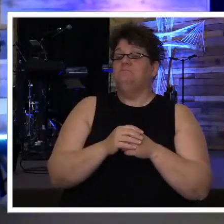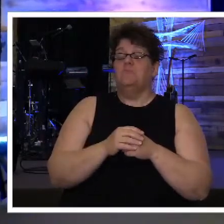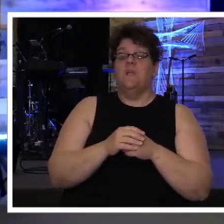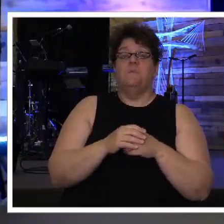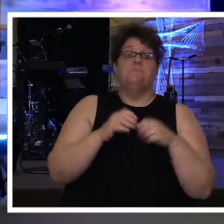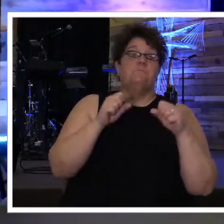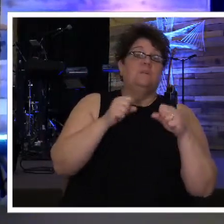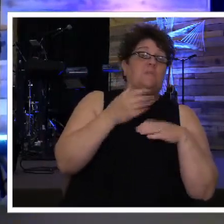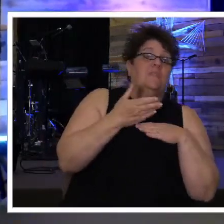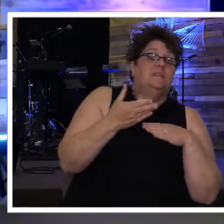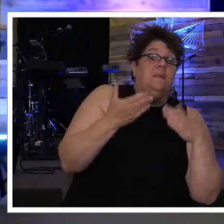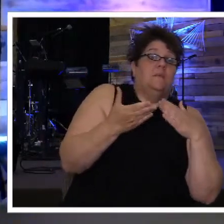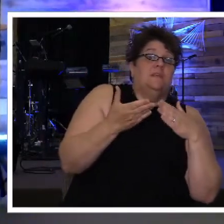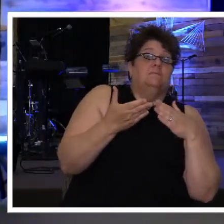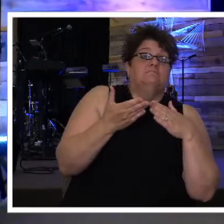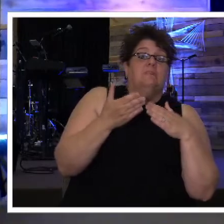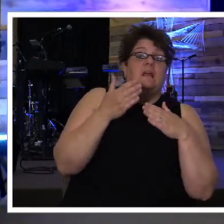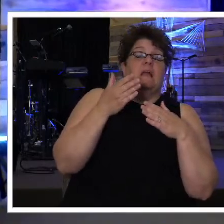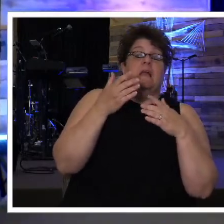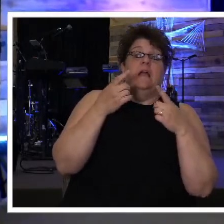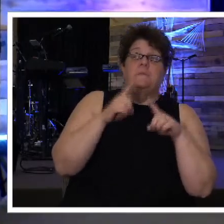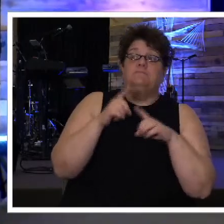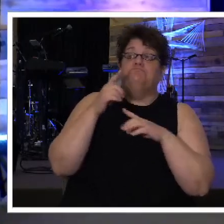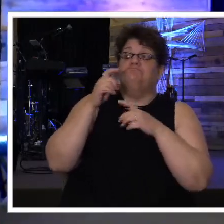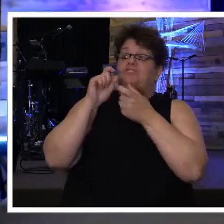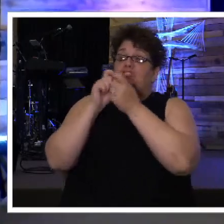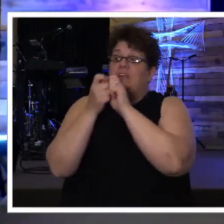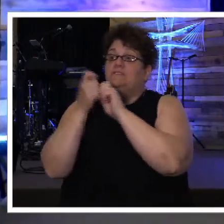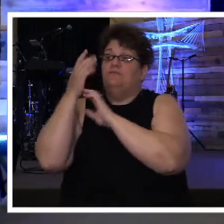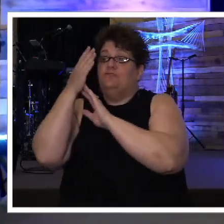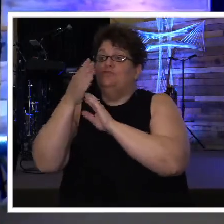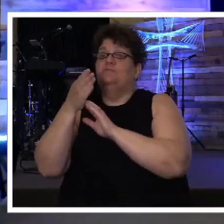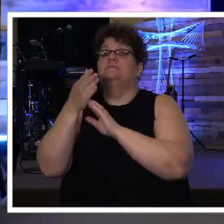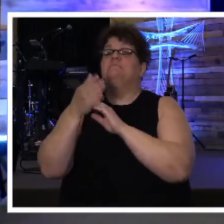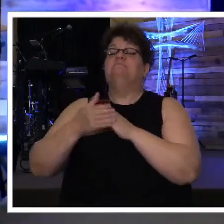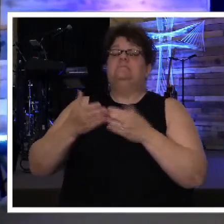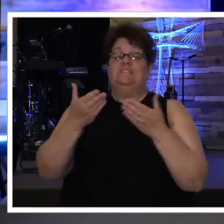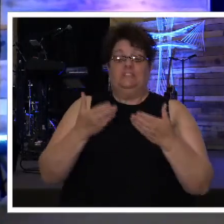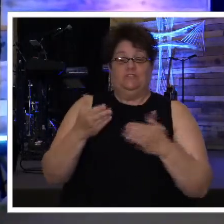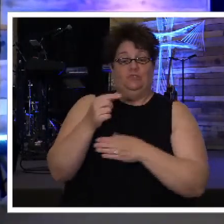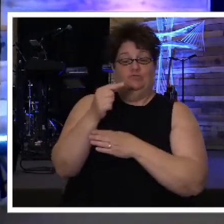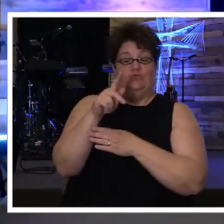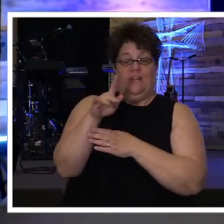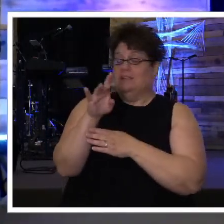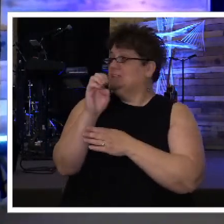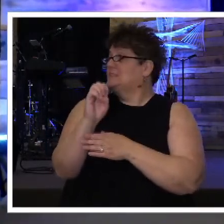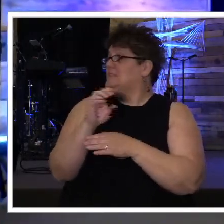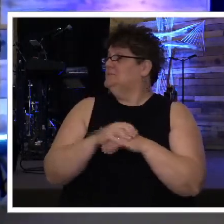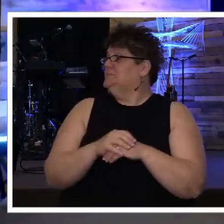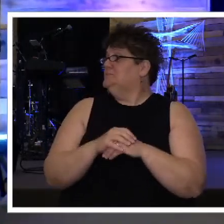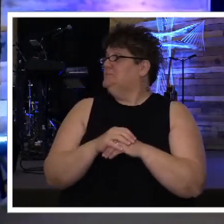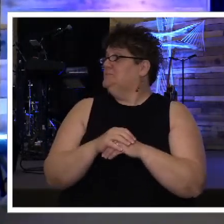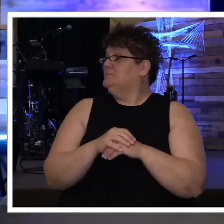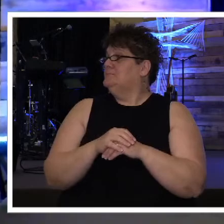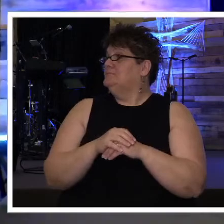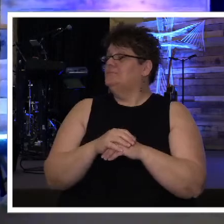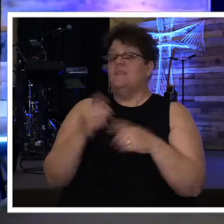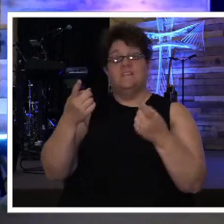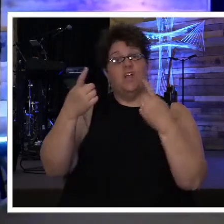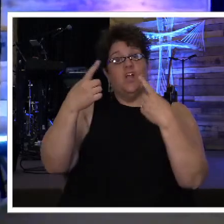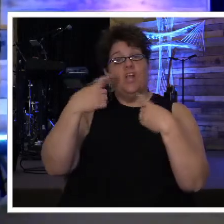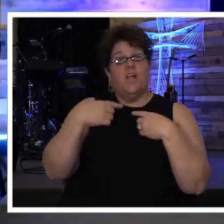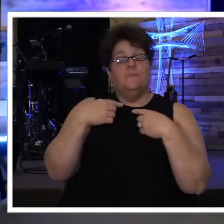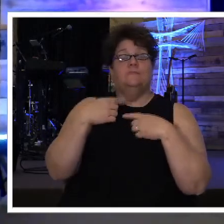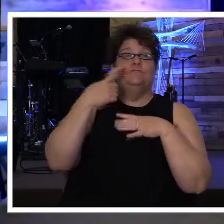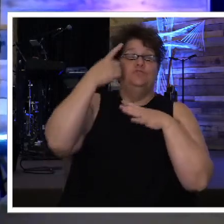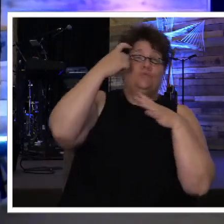relatively soon as we move forward with life here at Grace Assembly of God. And so come with open hearts, come with